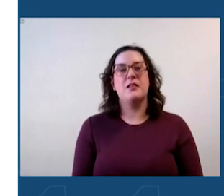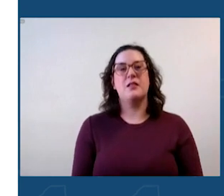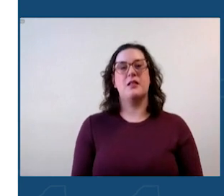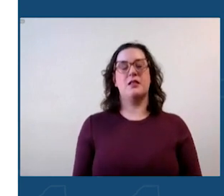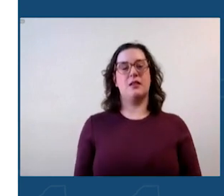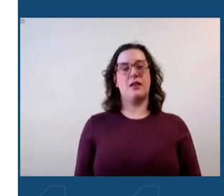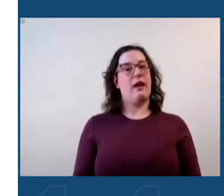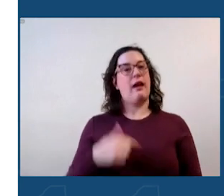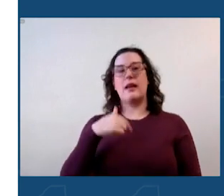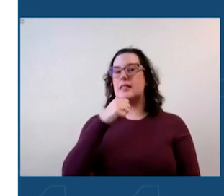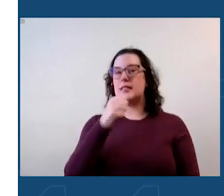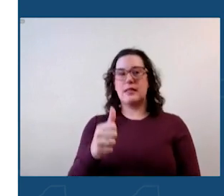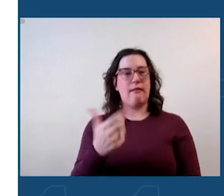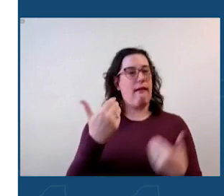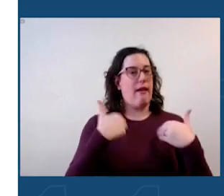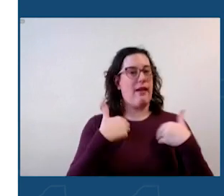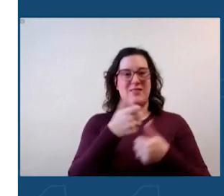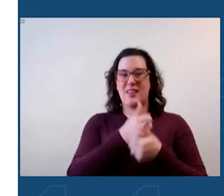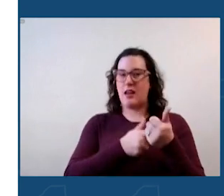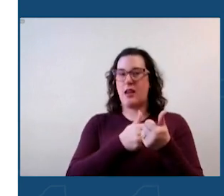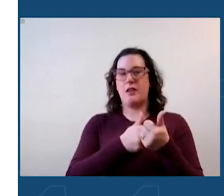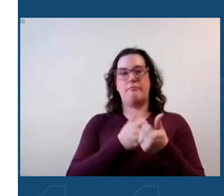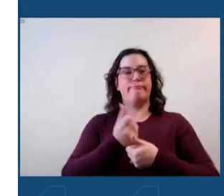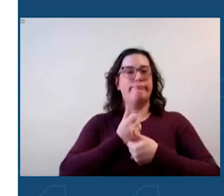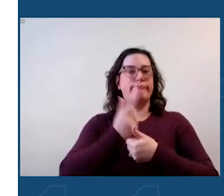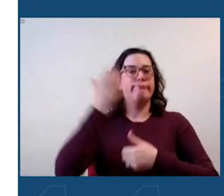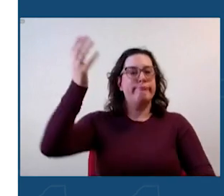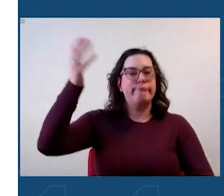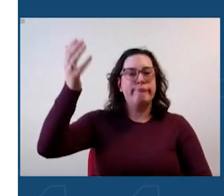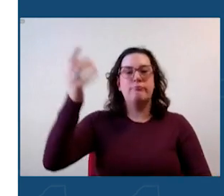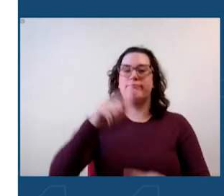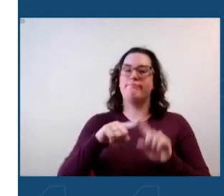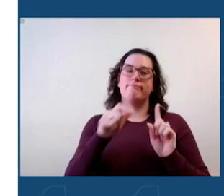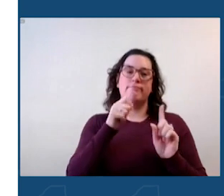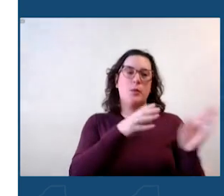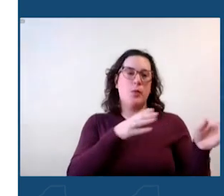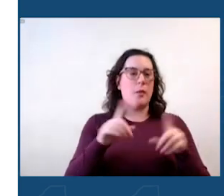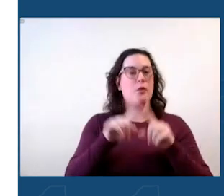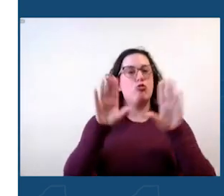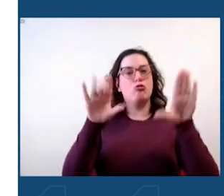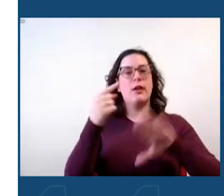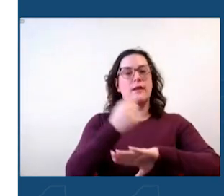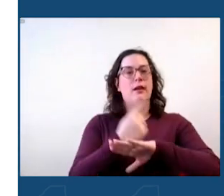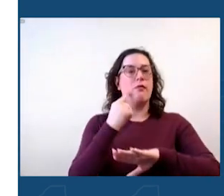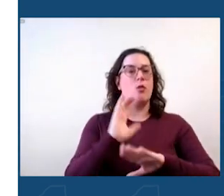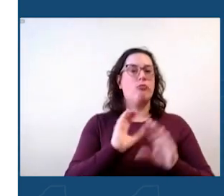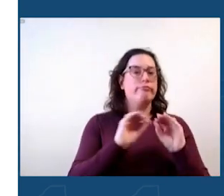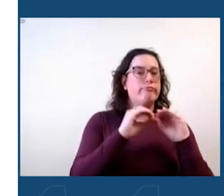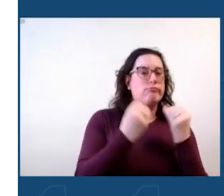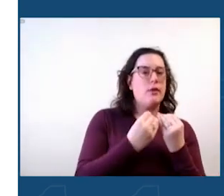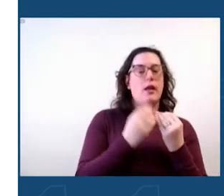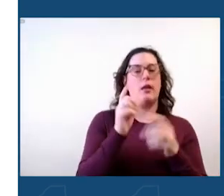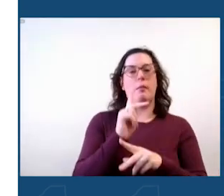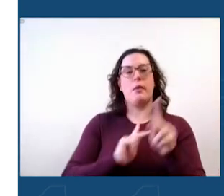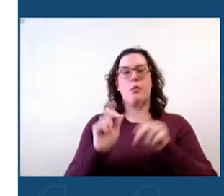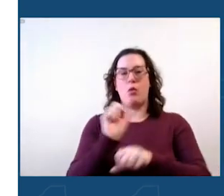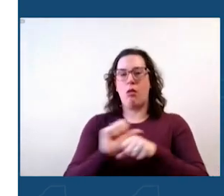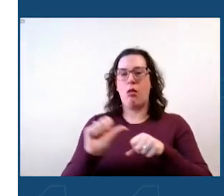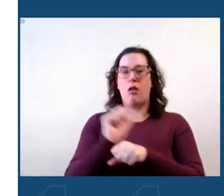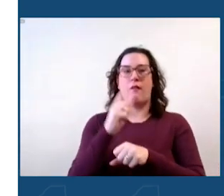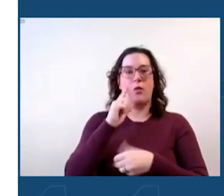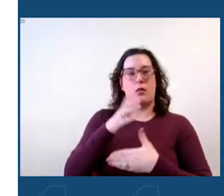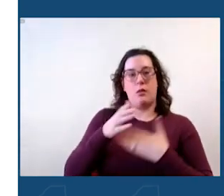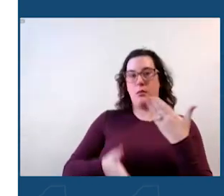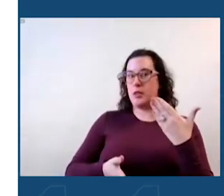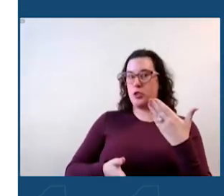day for our organization, for the men and women of labor, to see this completion. It was not easy getting together